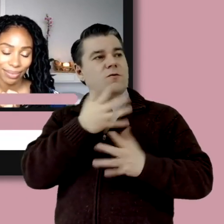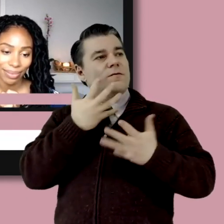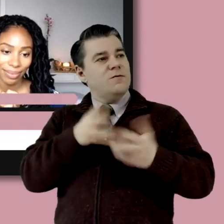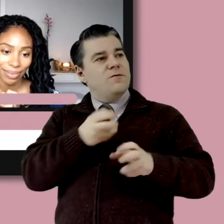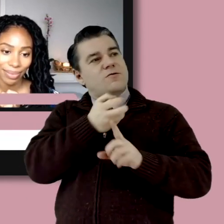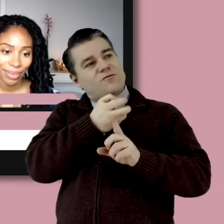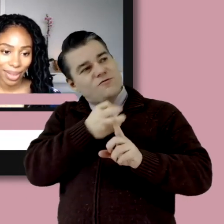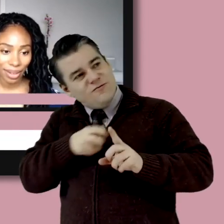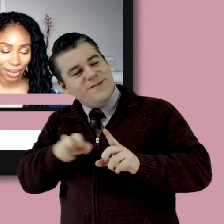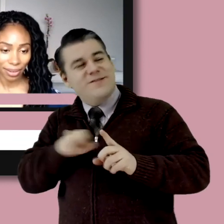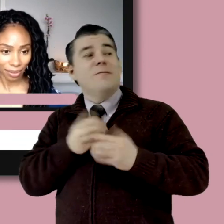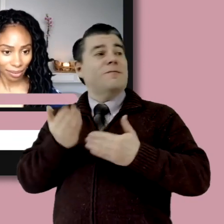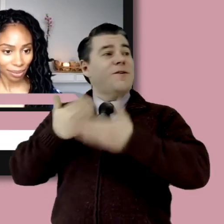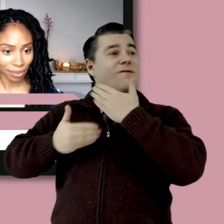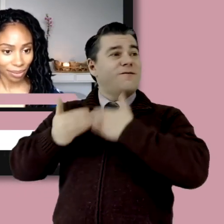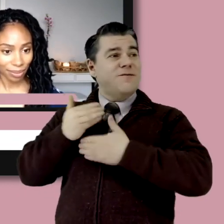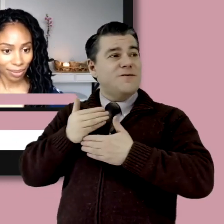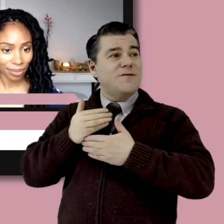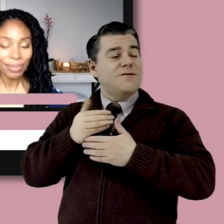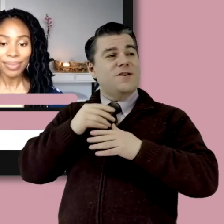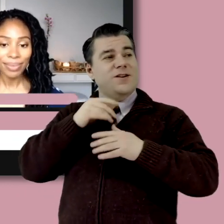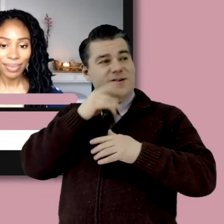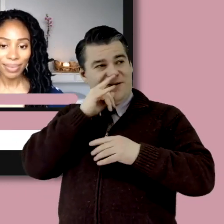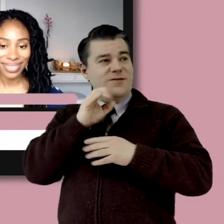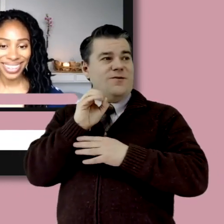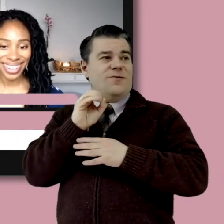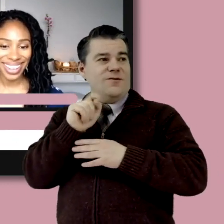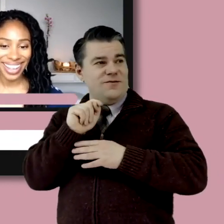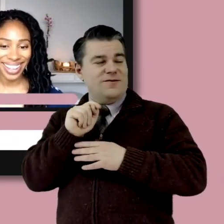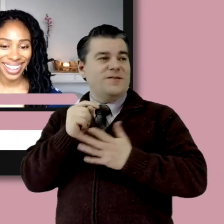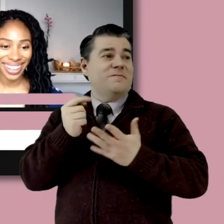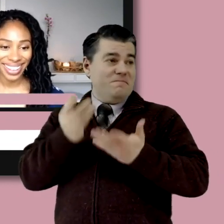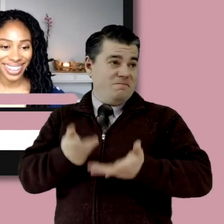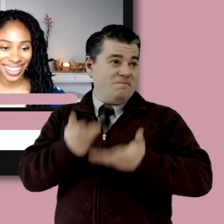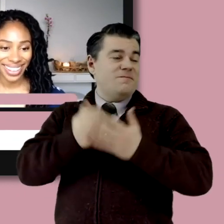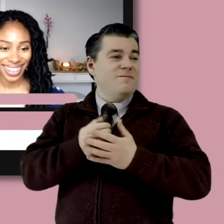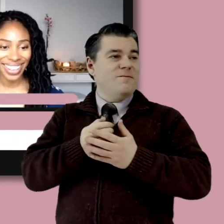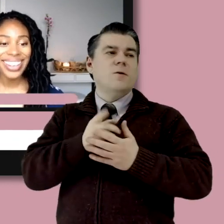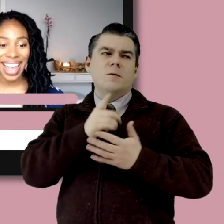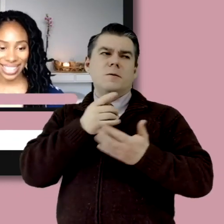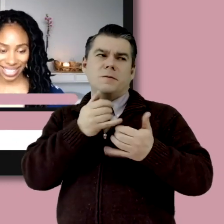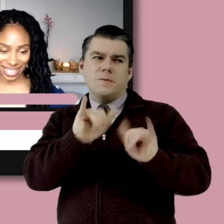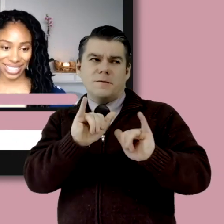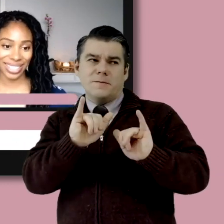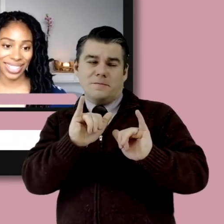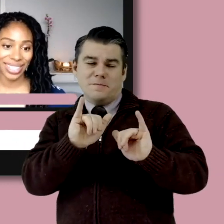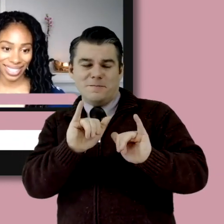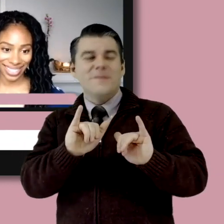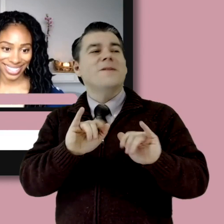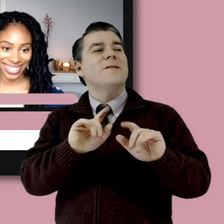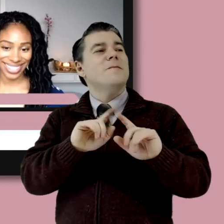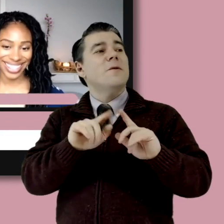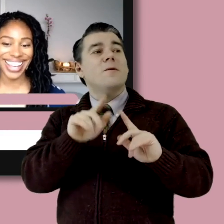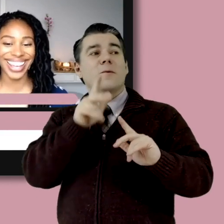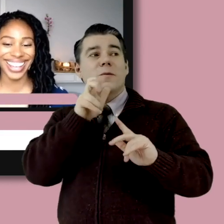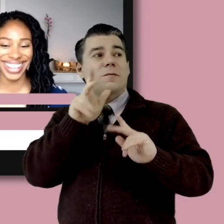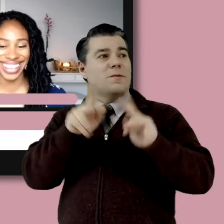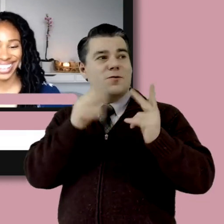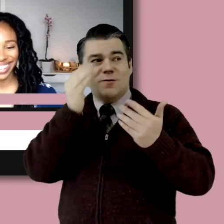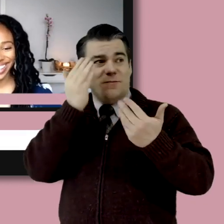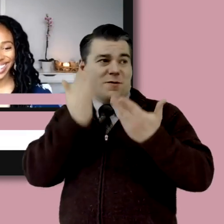transitioned. So originally you were Kids OT Help, and you still are that on YouTube. So for the people out there who may not